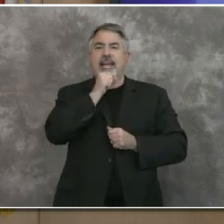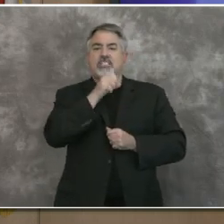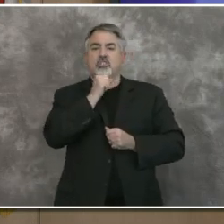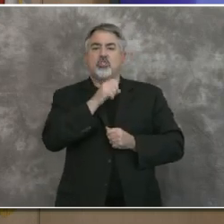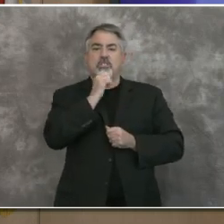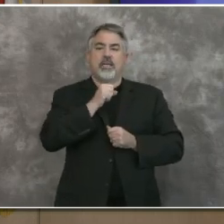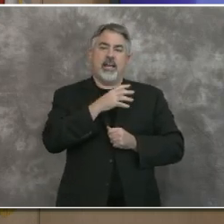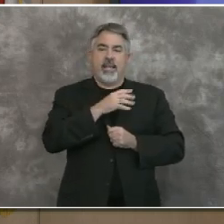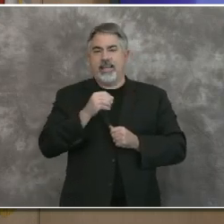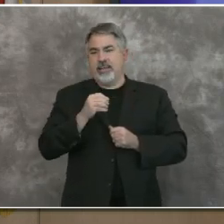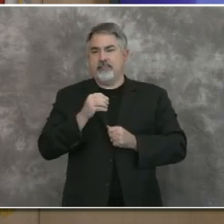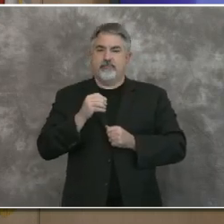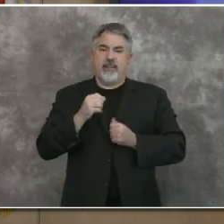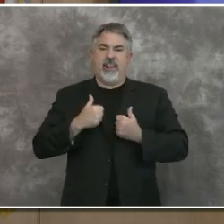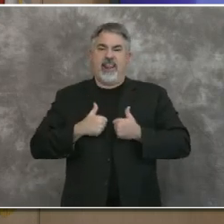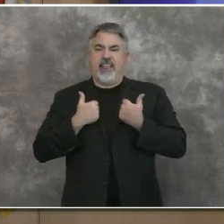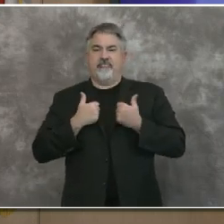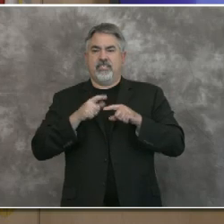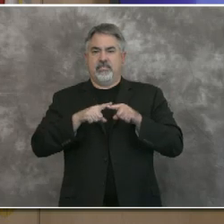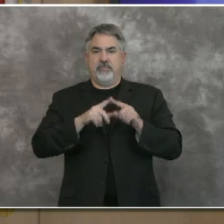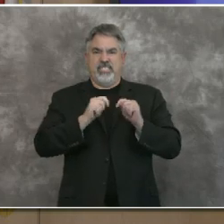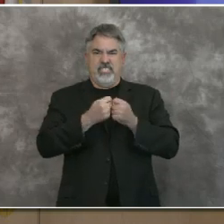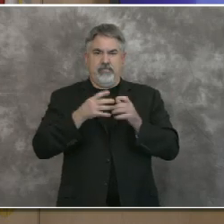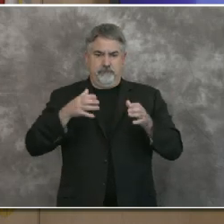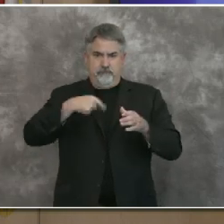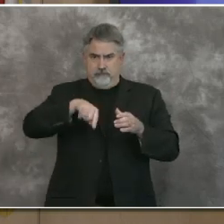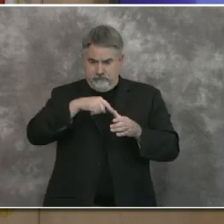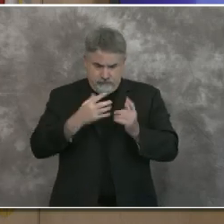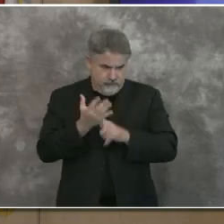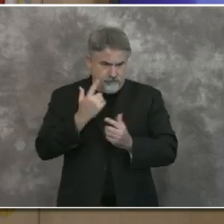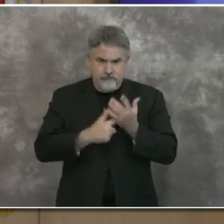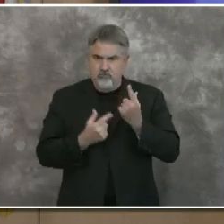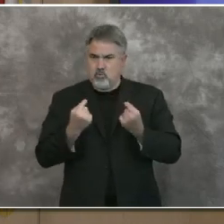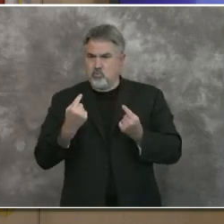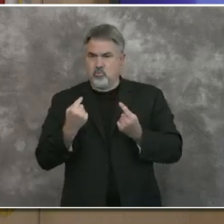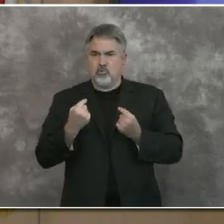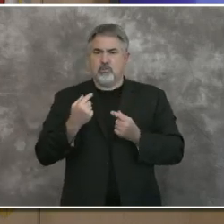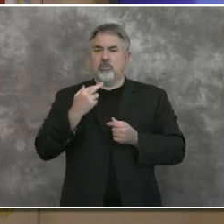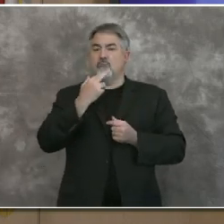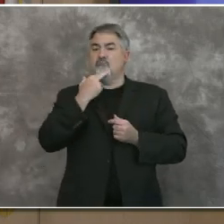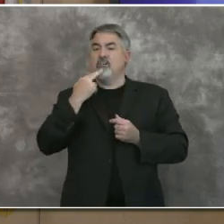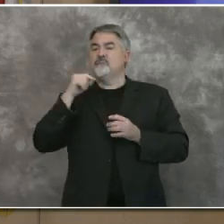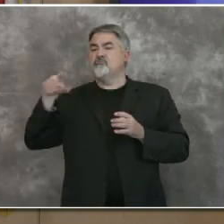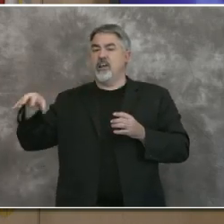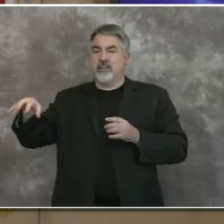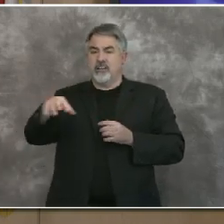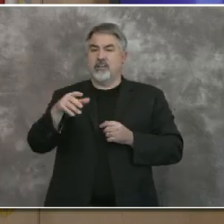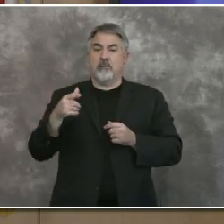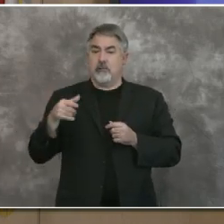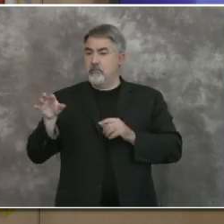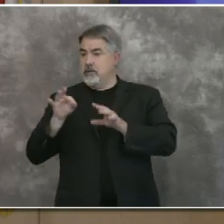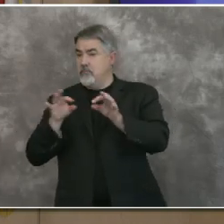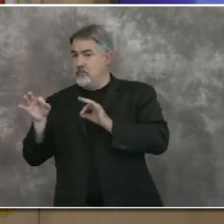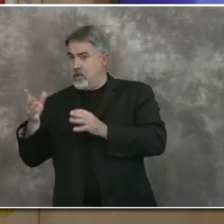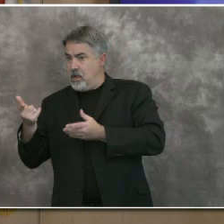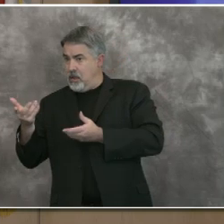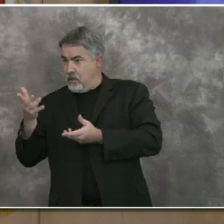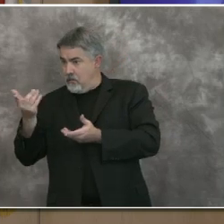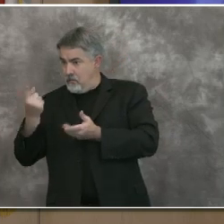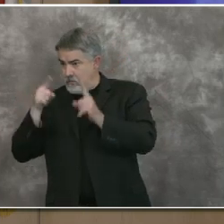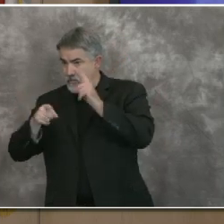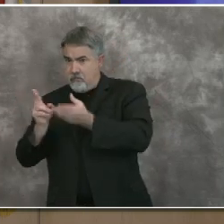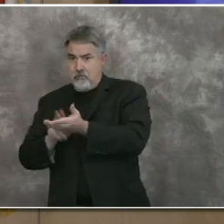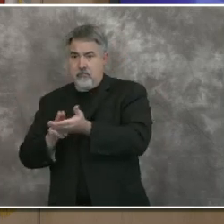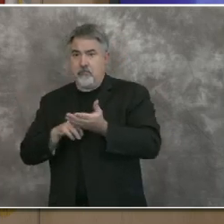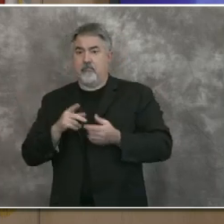selected local restaurants are joining forces to select restaurants that can participate in this program. In order to participate,